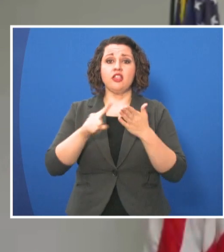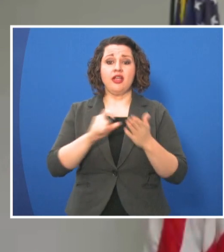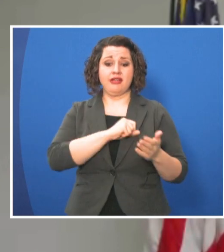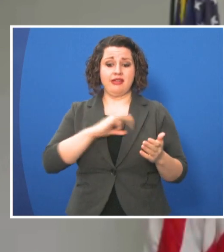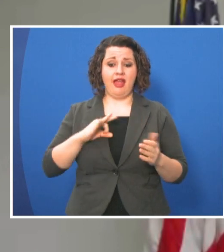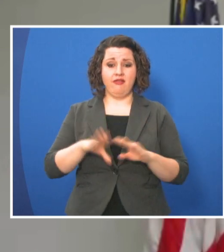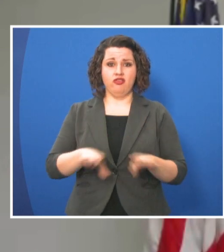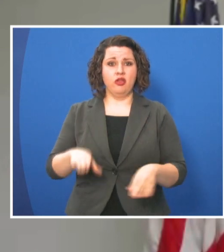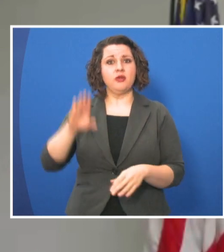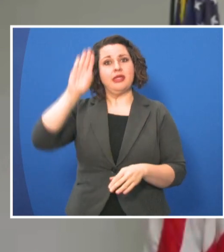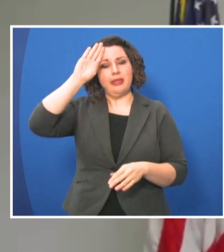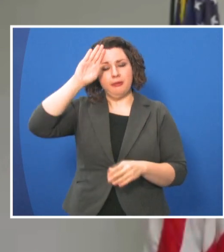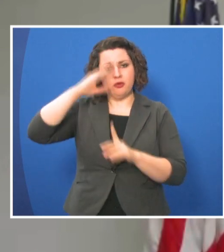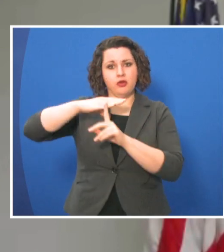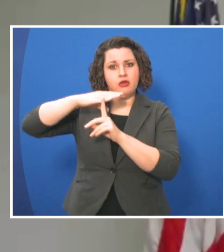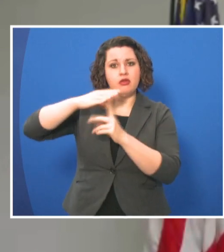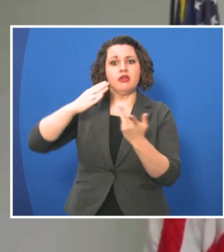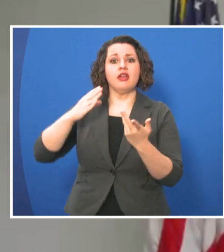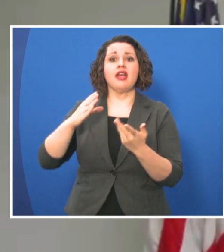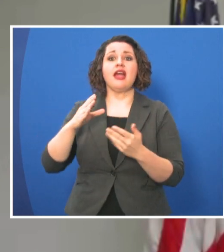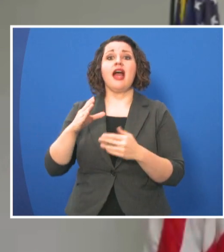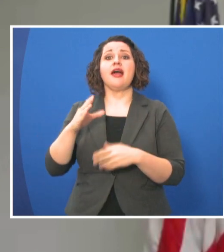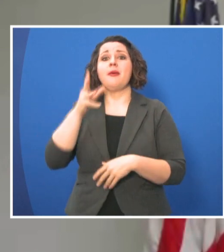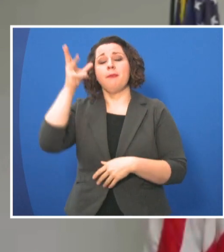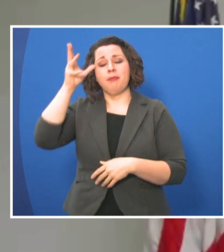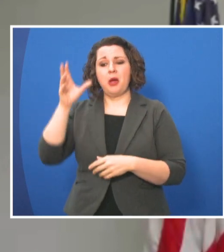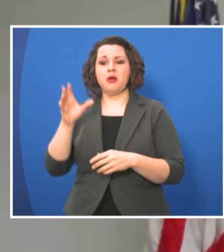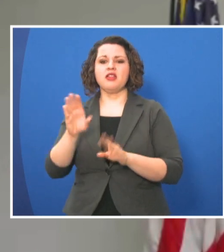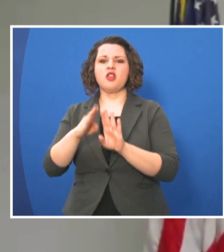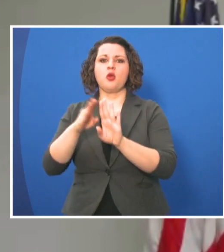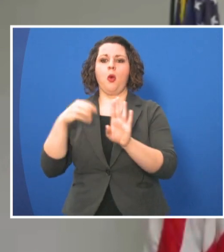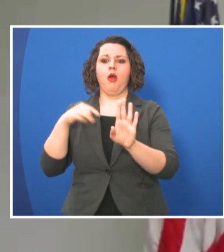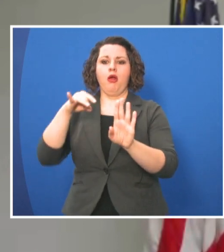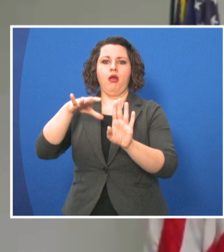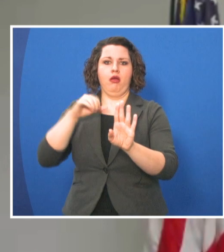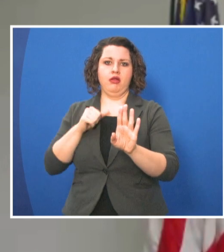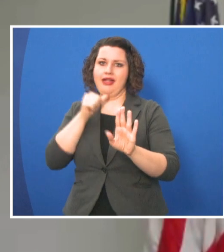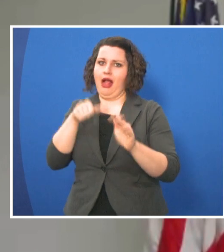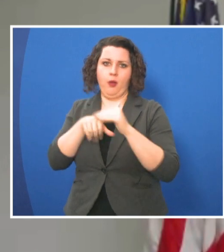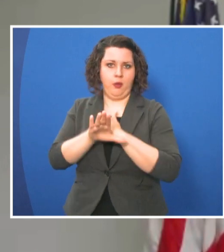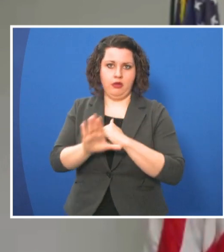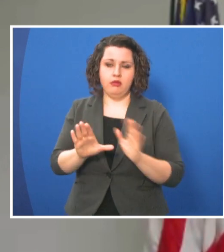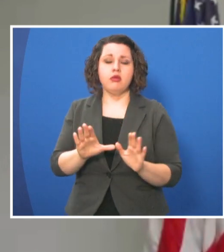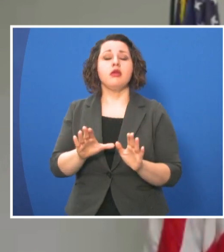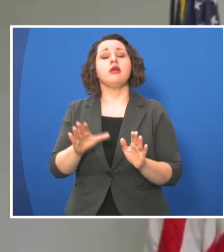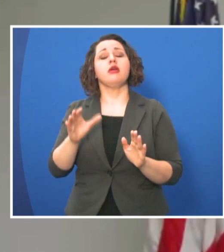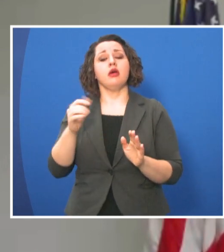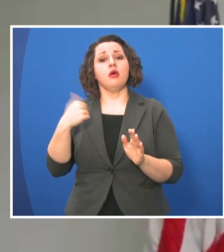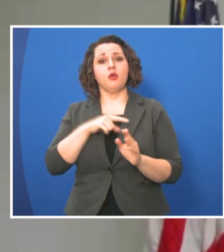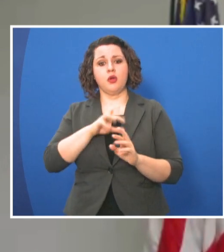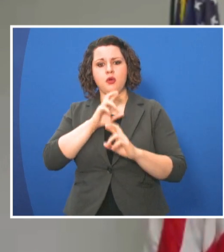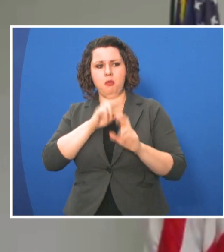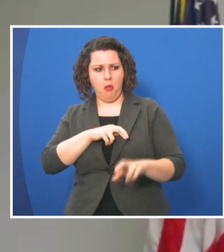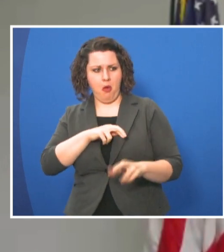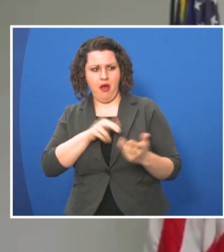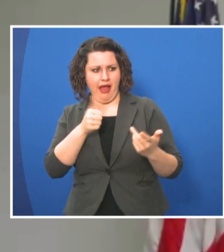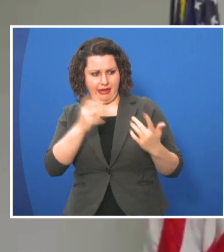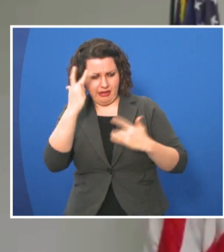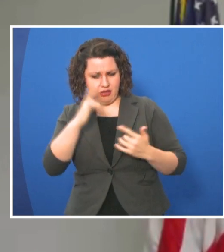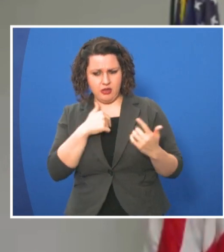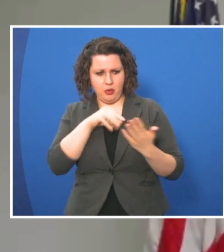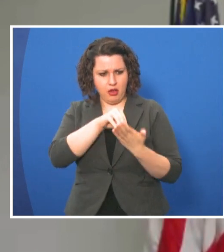children, and parents drop their children off at the door. We're going to be working closely, tracking any reports of illness in partnership